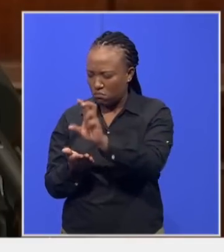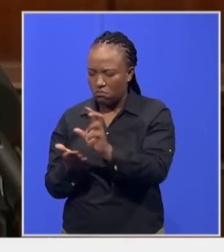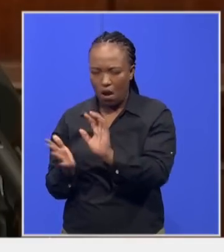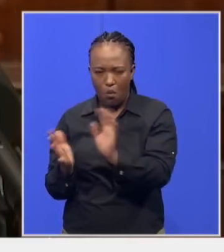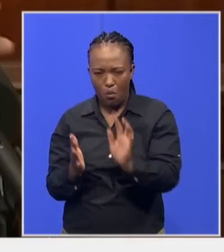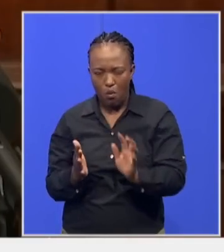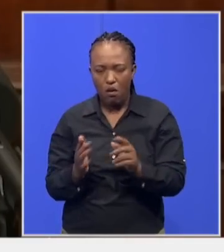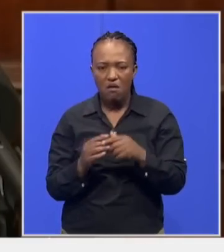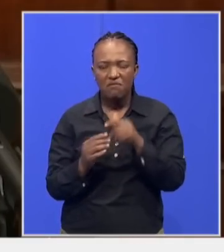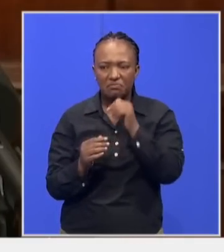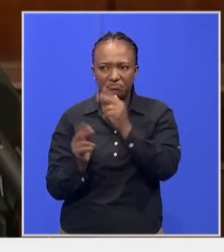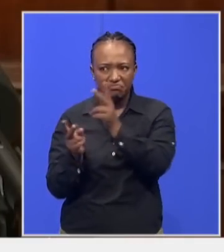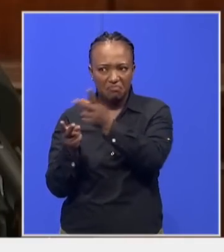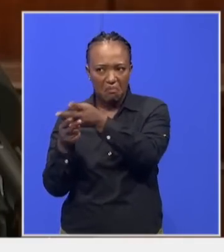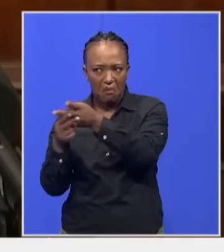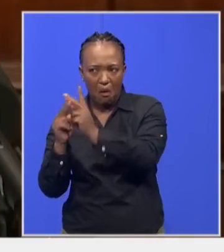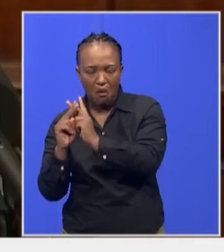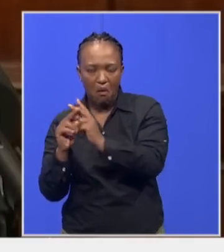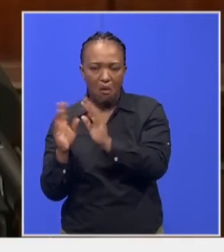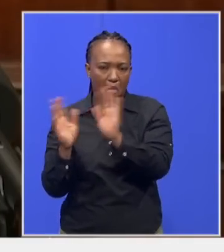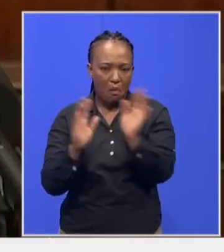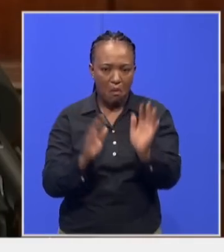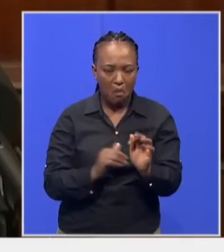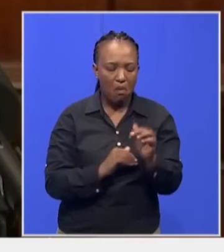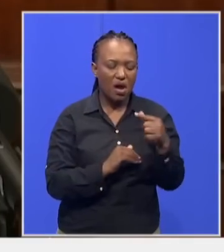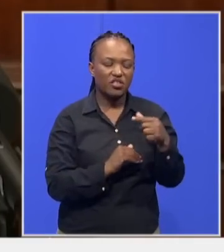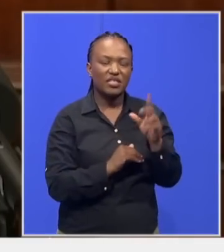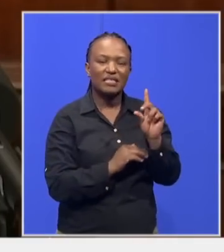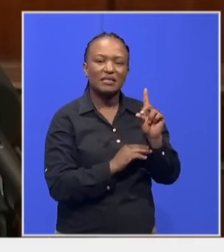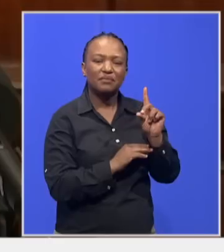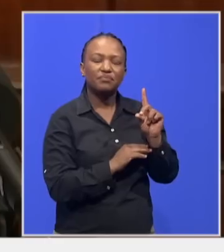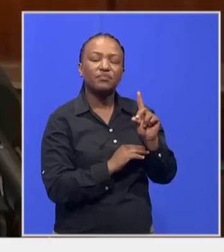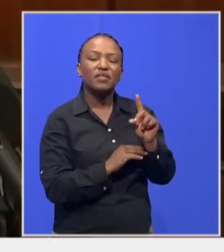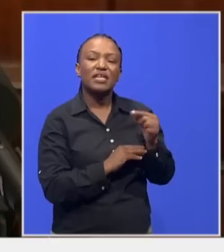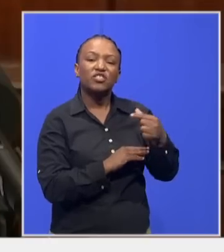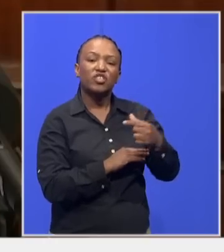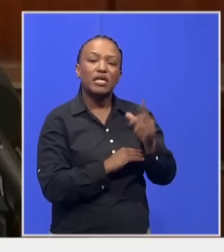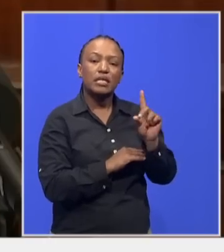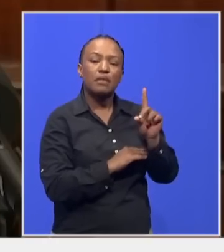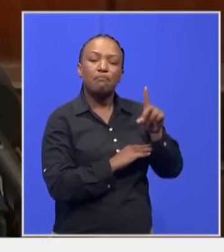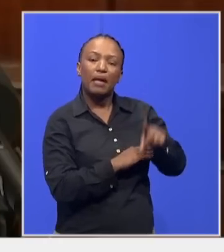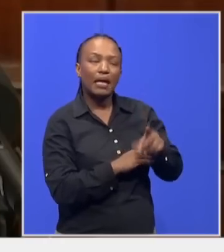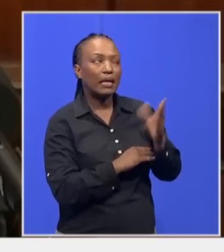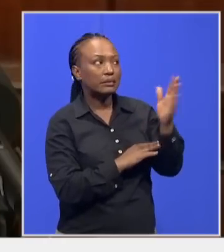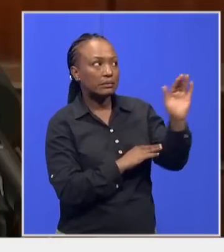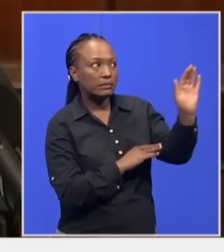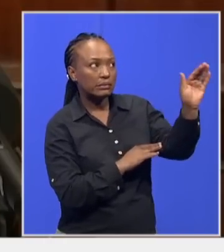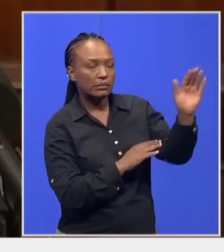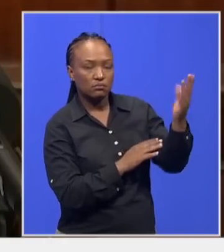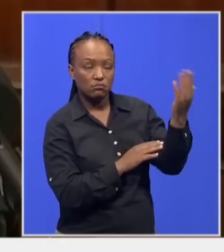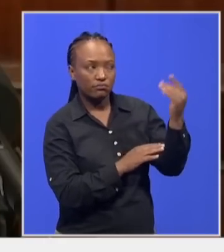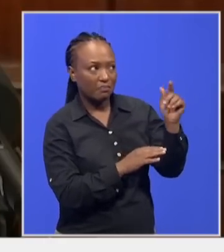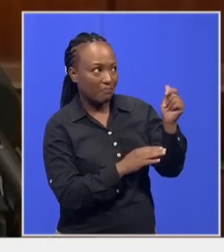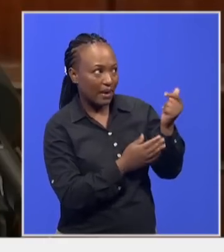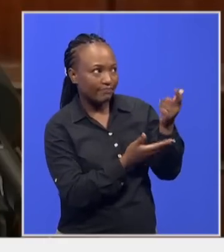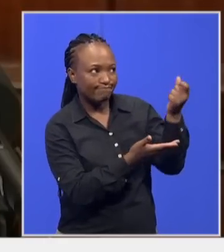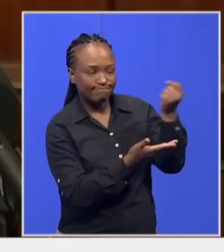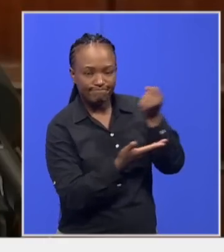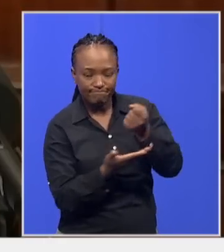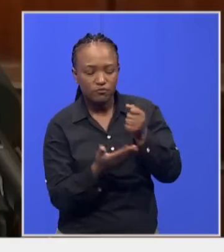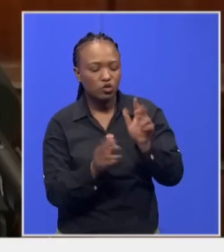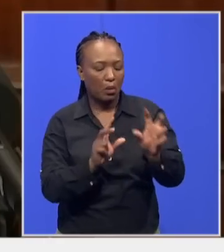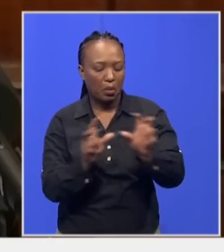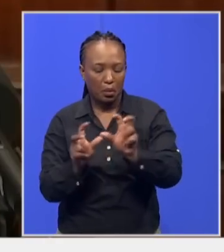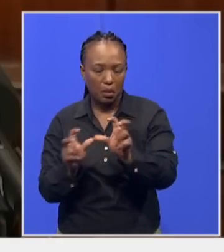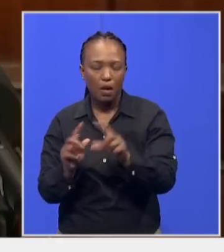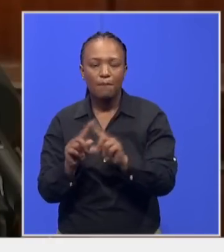to borrow, debt to GDP, and of course that's the cost you are going to pay, or if you like, the budget deficit. But over a period